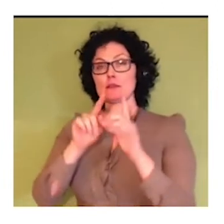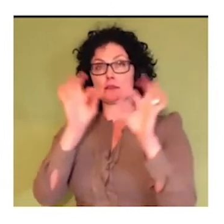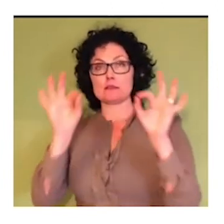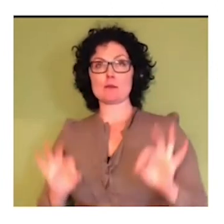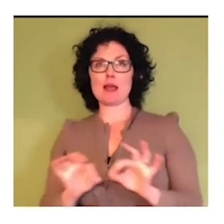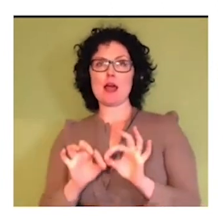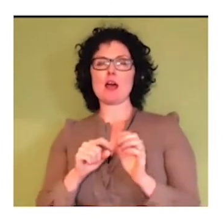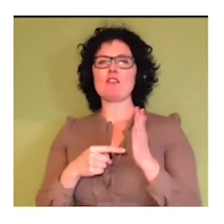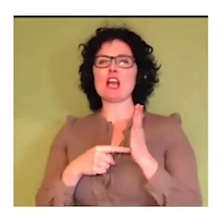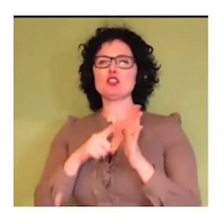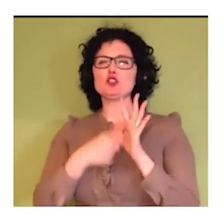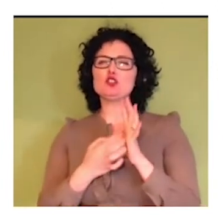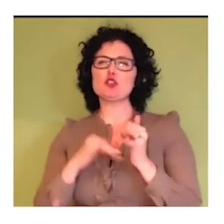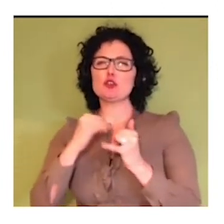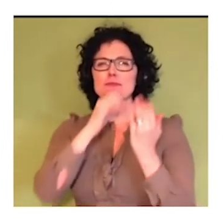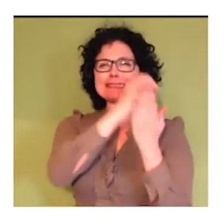haven't changed.